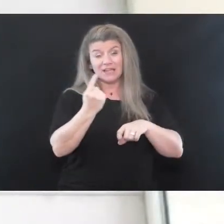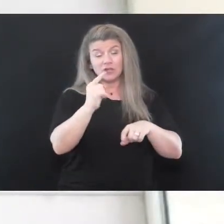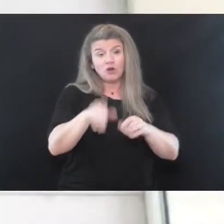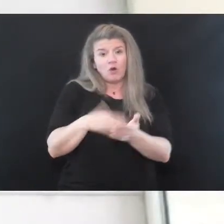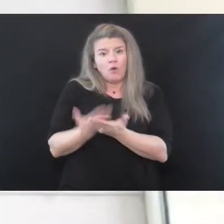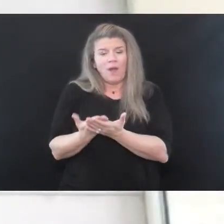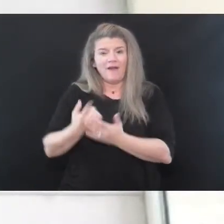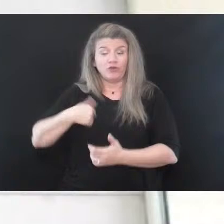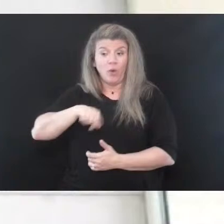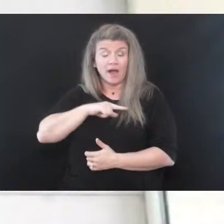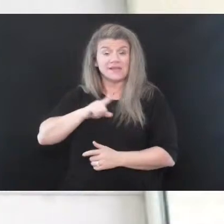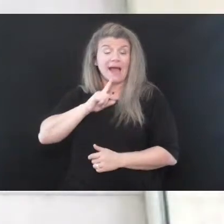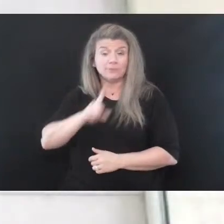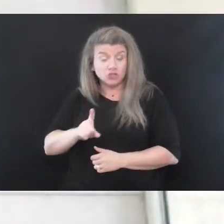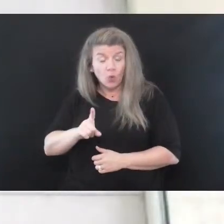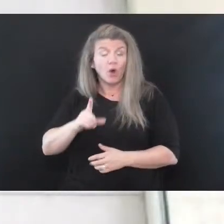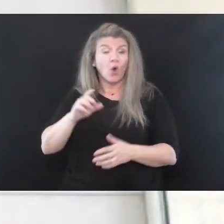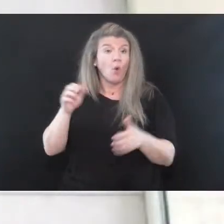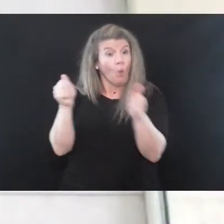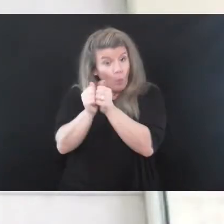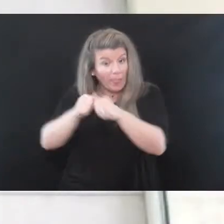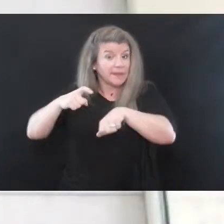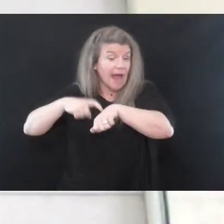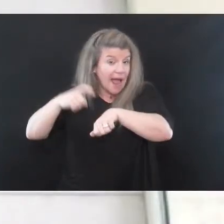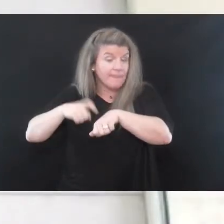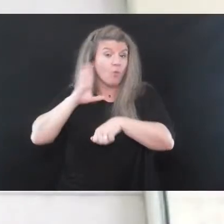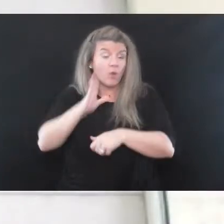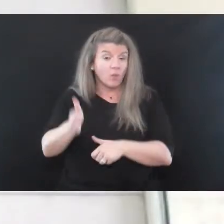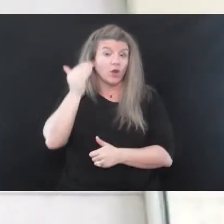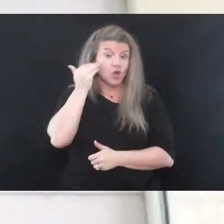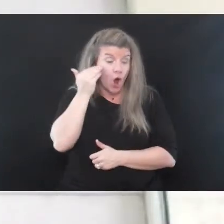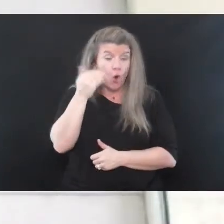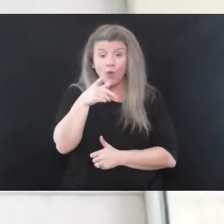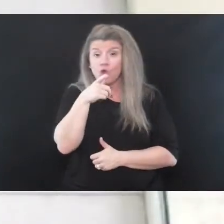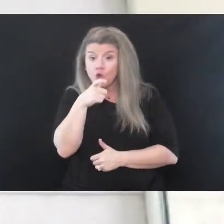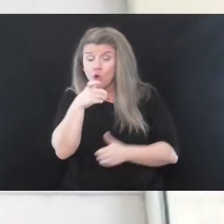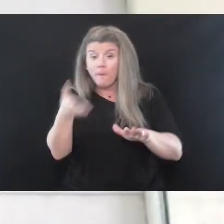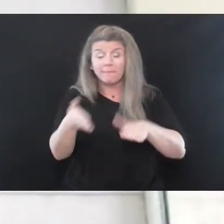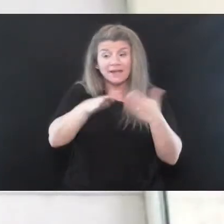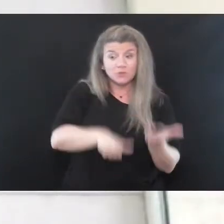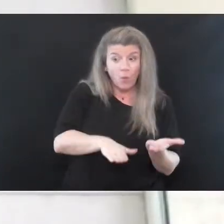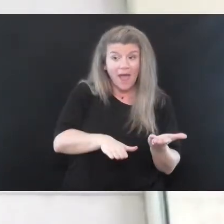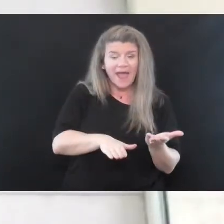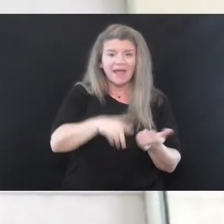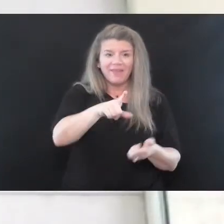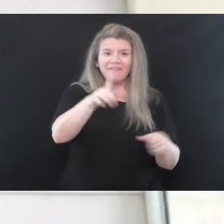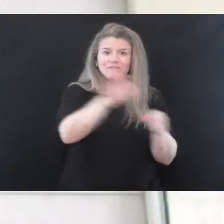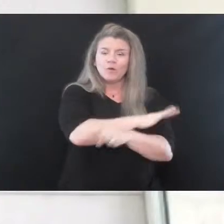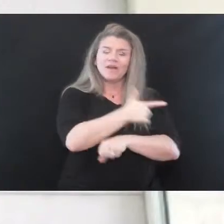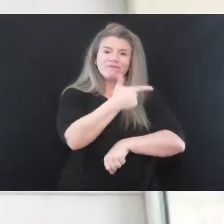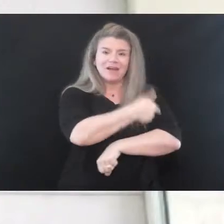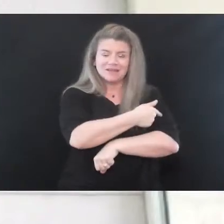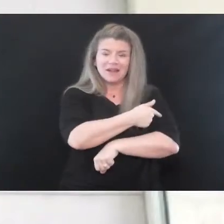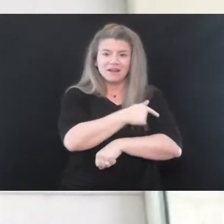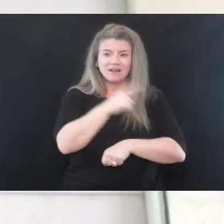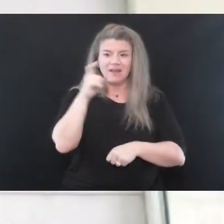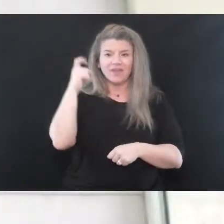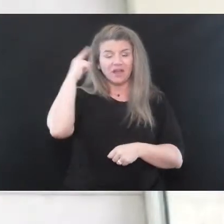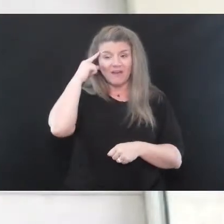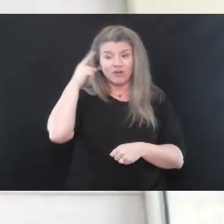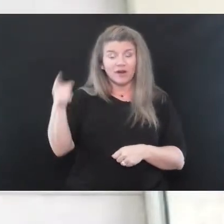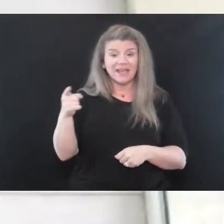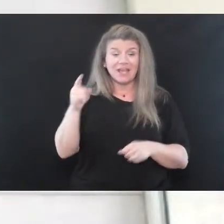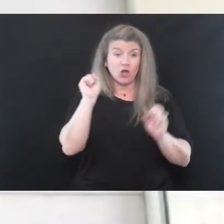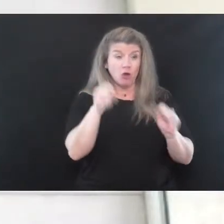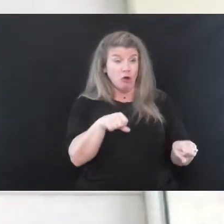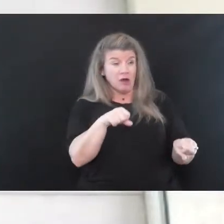So I'm sure given some time, we would know of the people who have passed away. And as the governor does say, who has passed, we